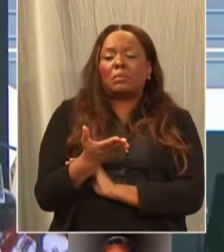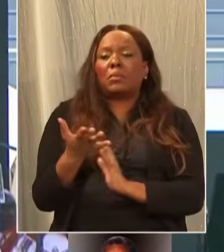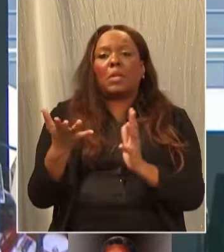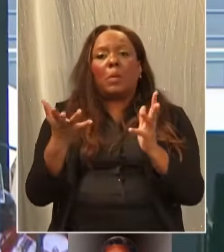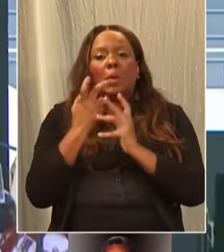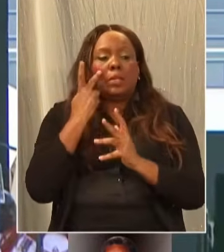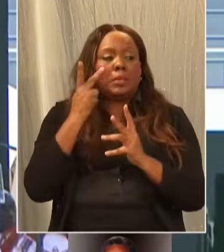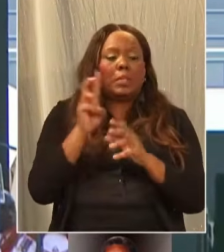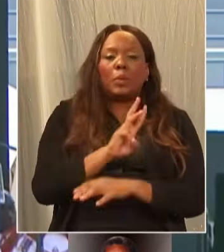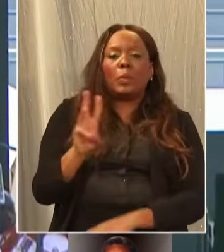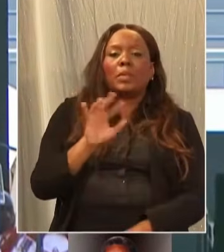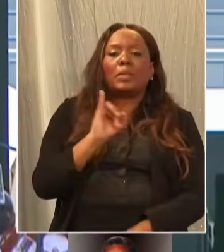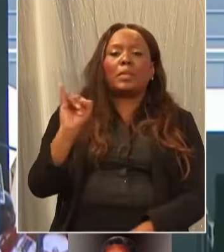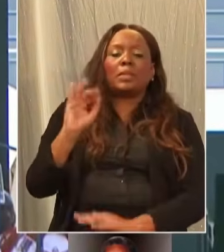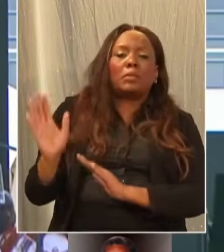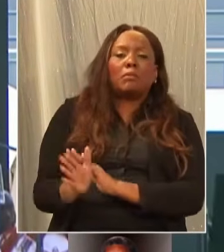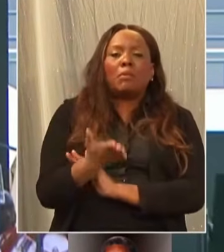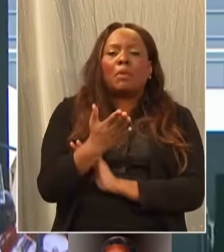it flourish.